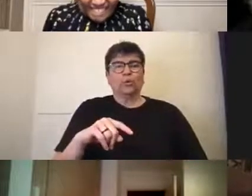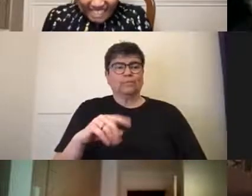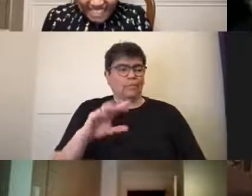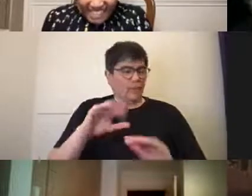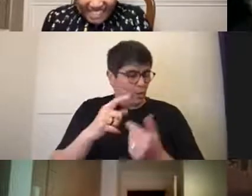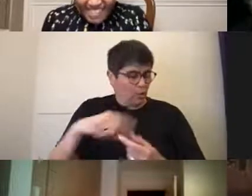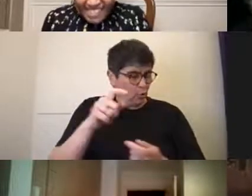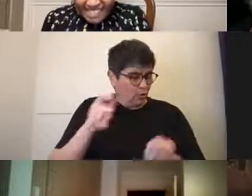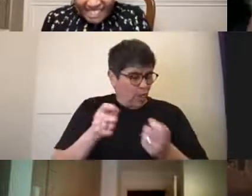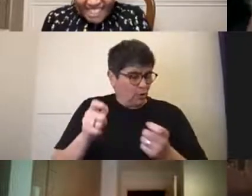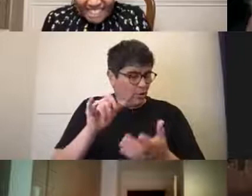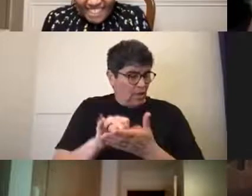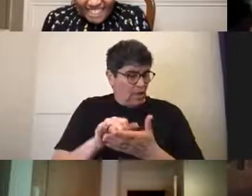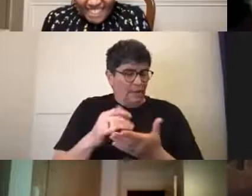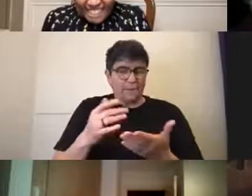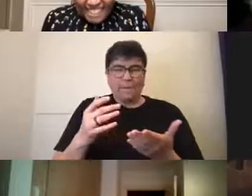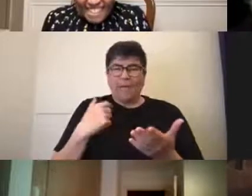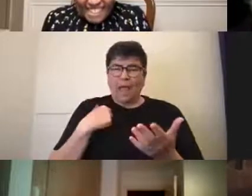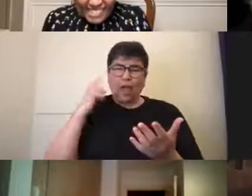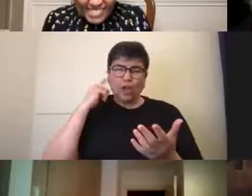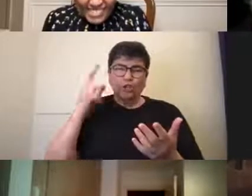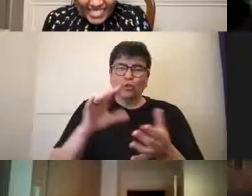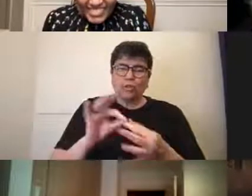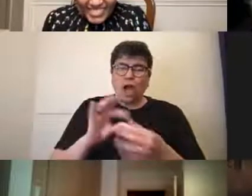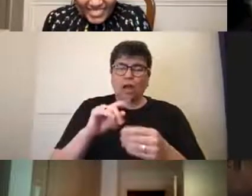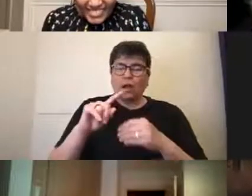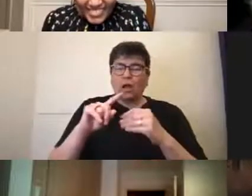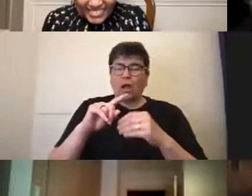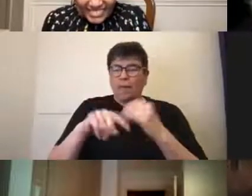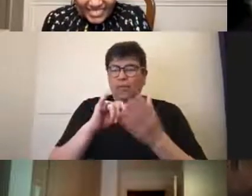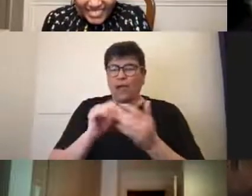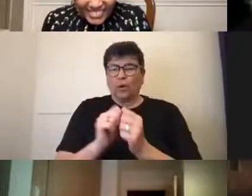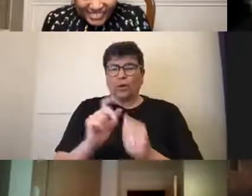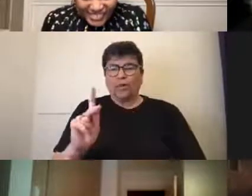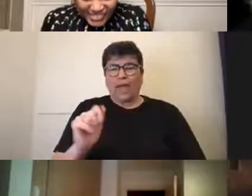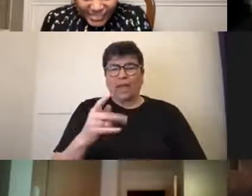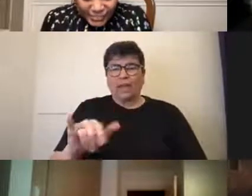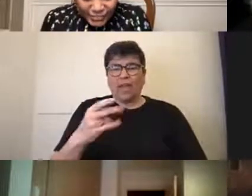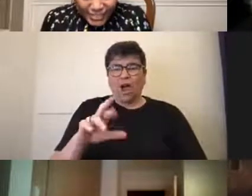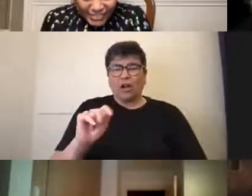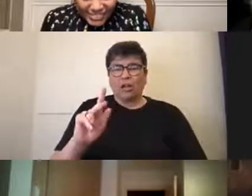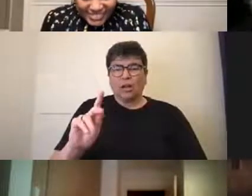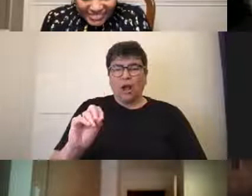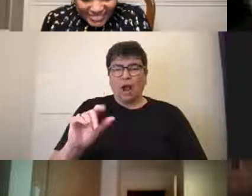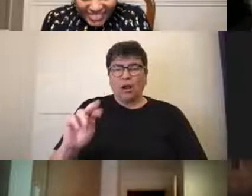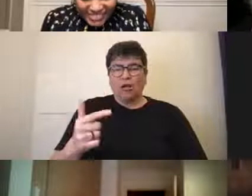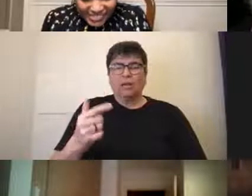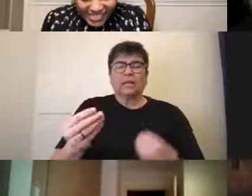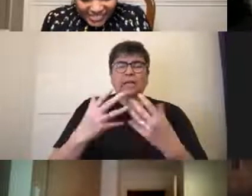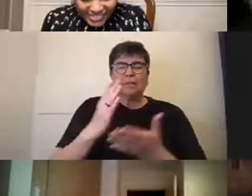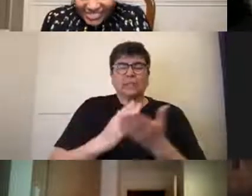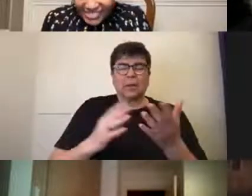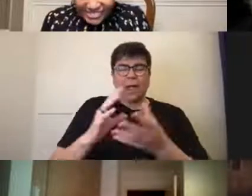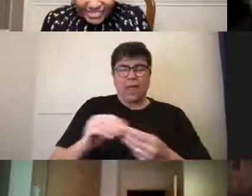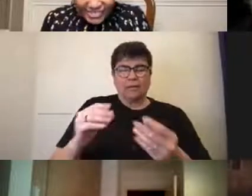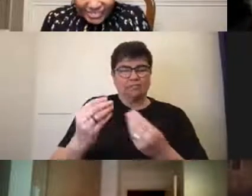how did you manage that? I mean, I know I've heard you talk yeah. a little bit about it with Kathy Park Hong, but I just, right. can you give me some advice about how to go